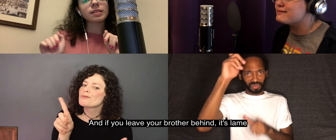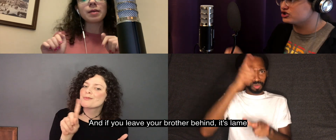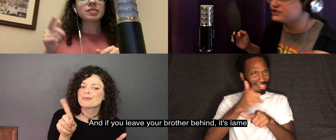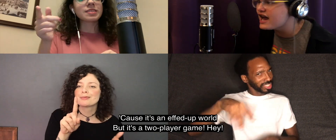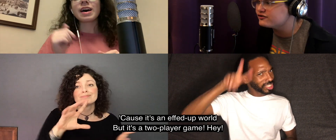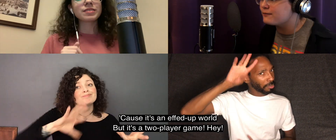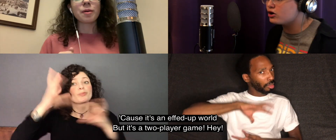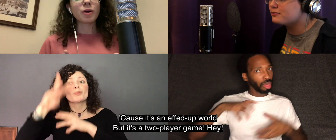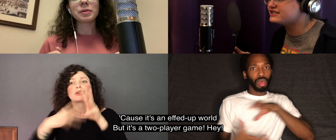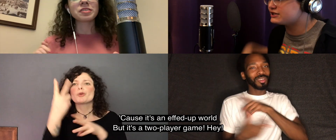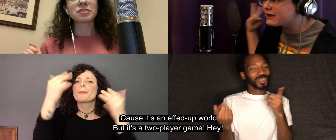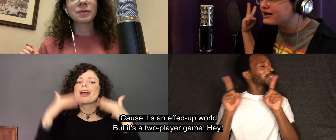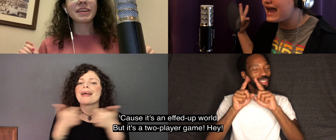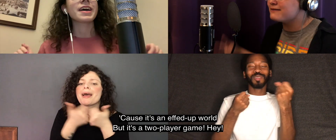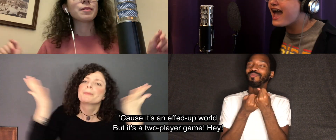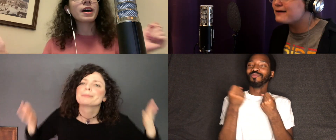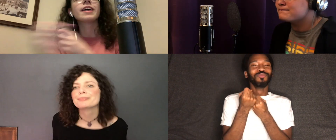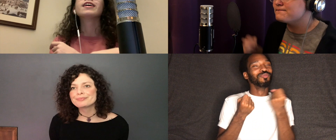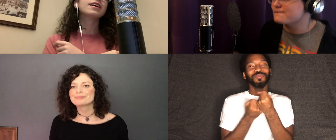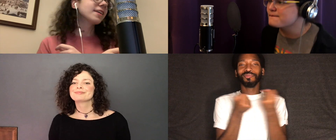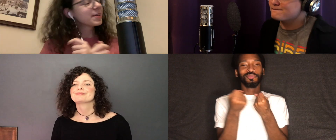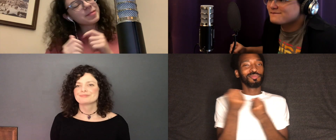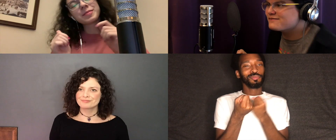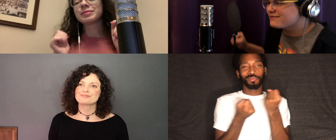behind, it's lame, cause it's an effed up world, but it's a two-player game. Hey!